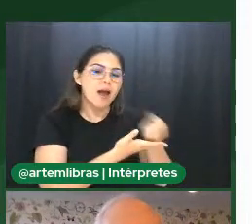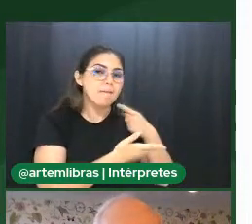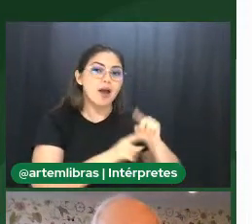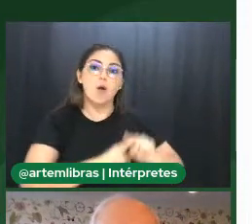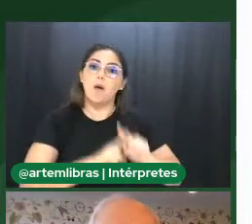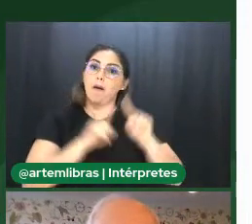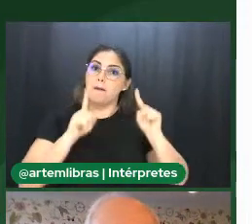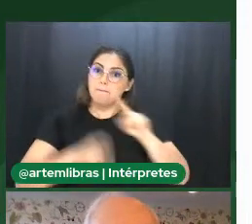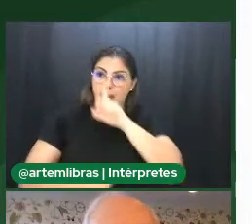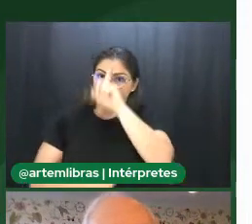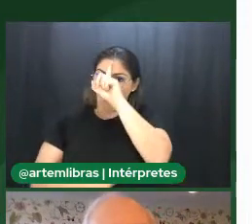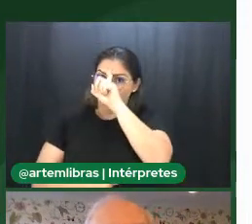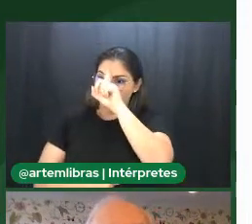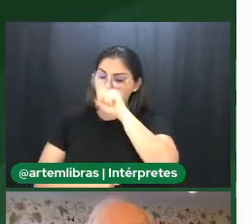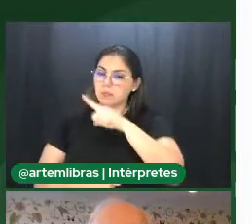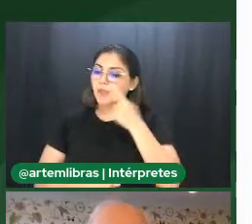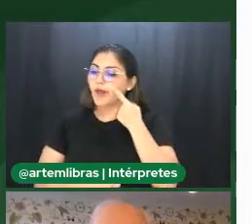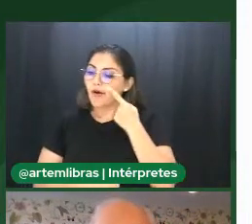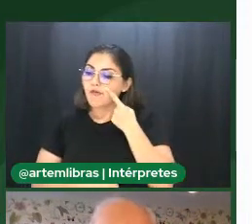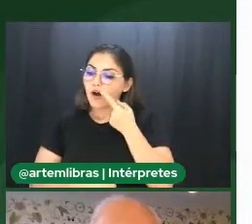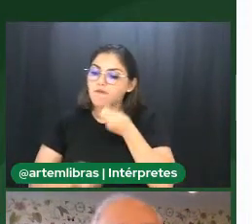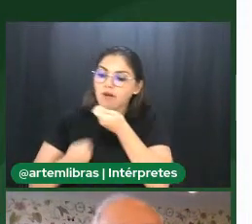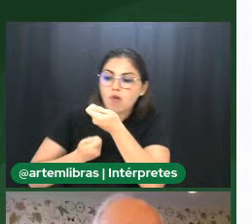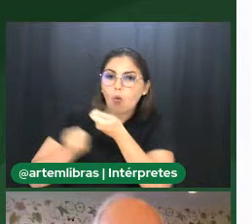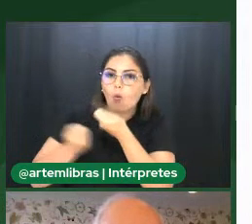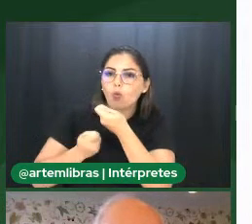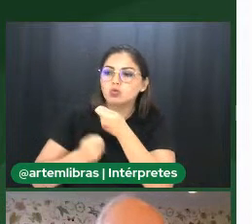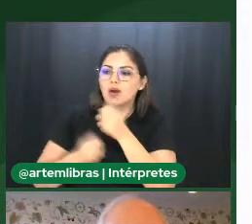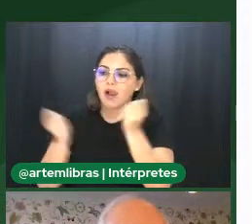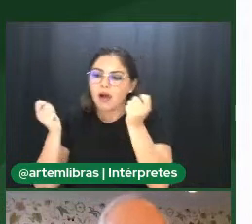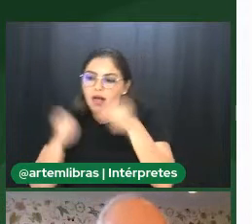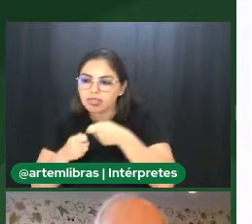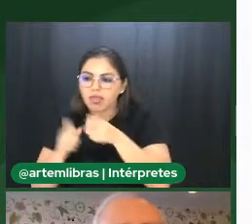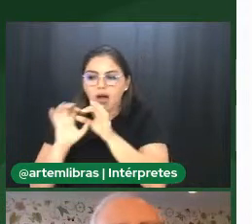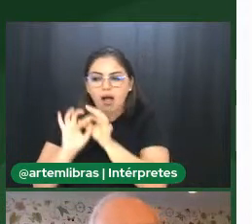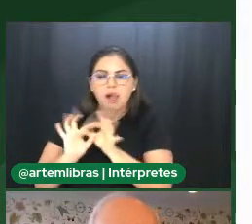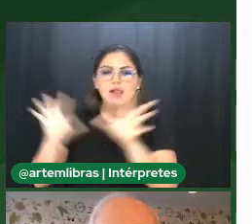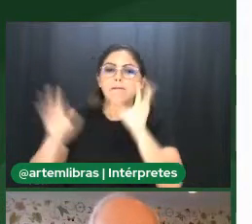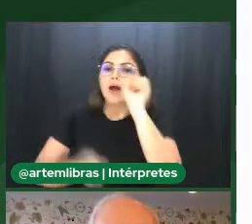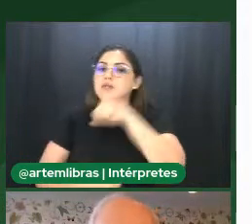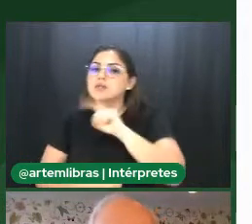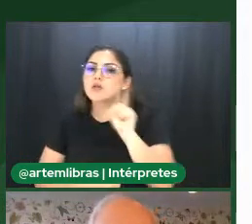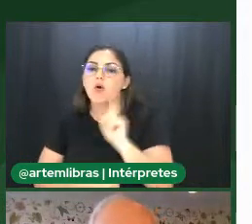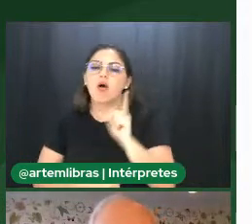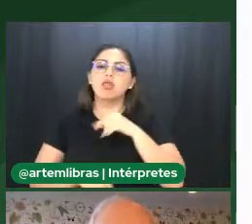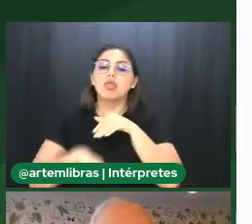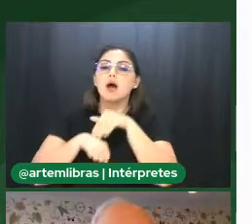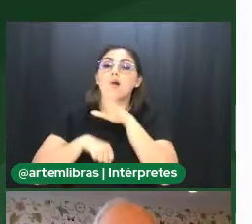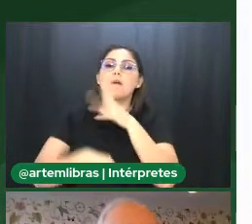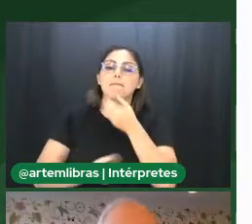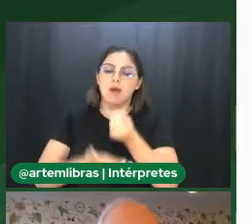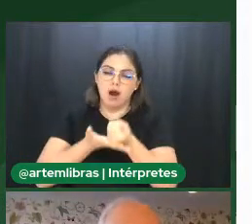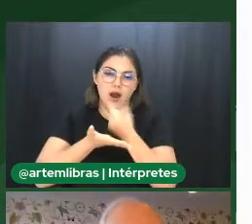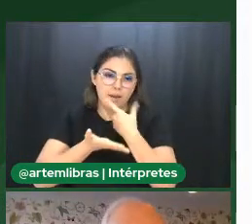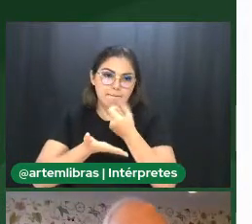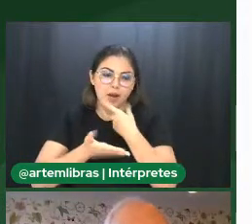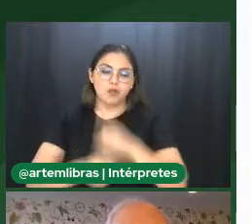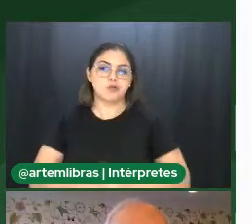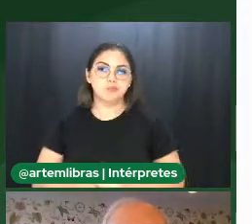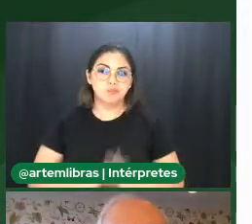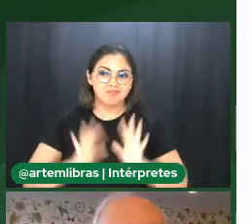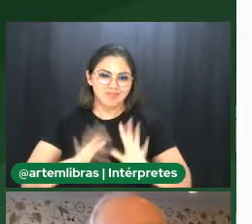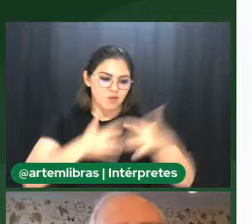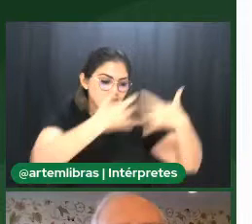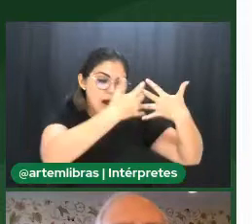see which ones are failing, and collect the data that will improve the machine learning algorithms for future